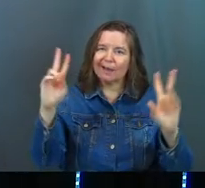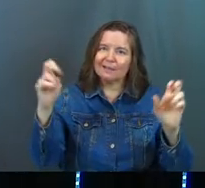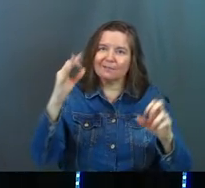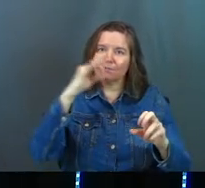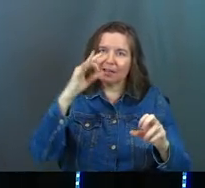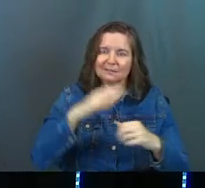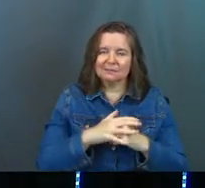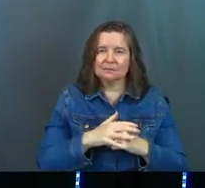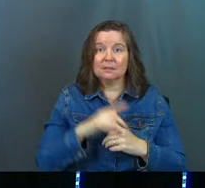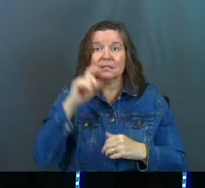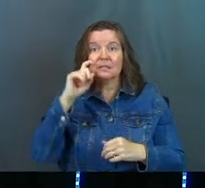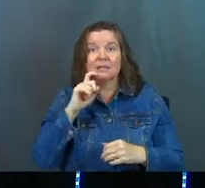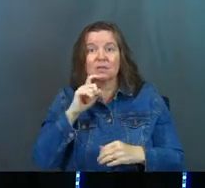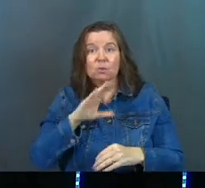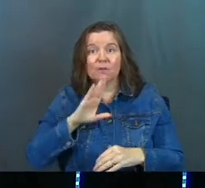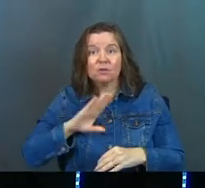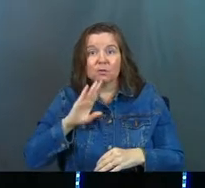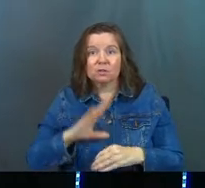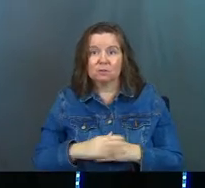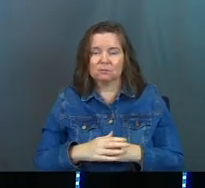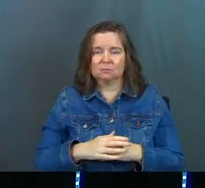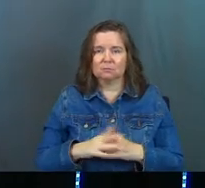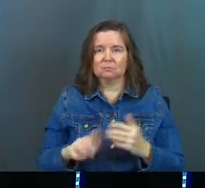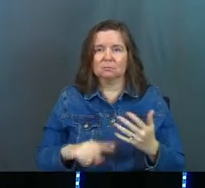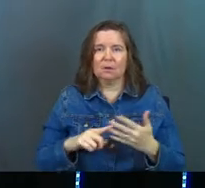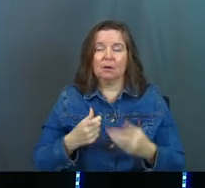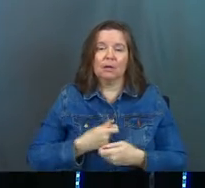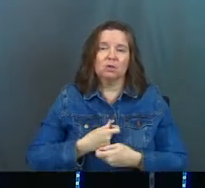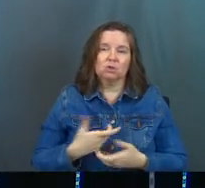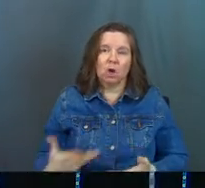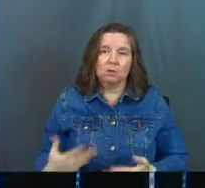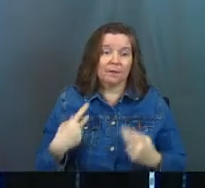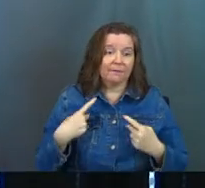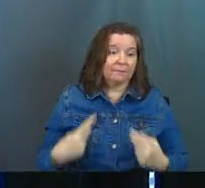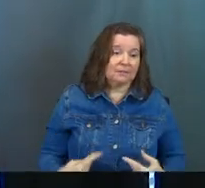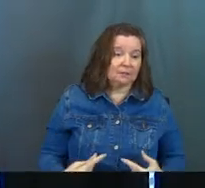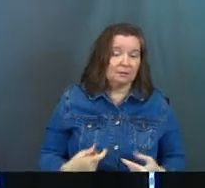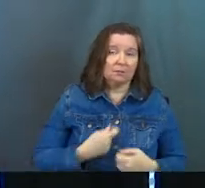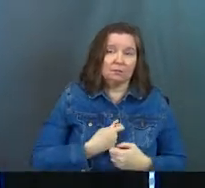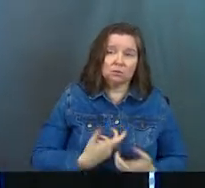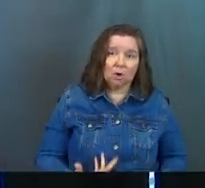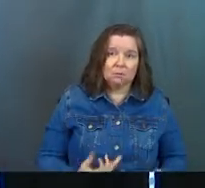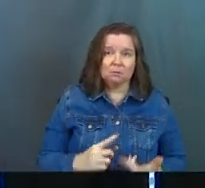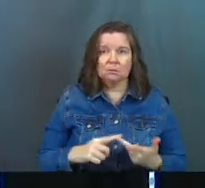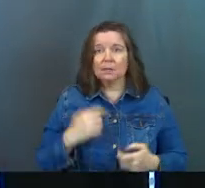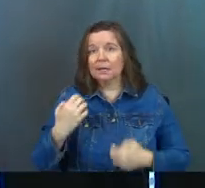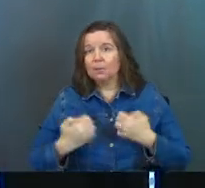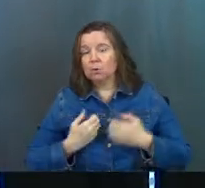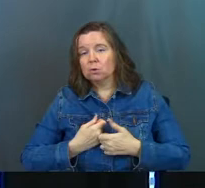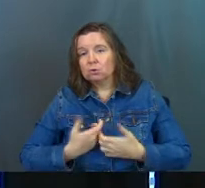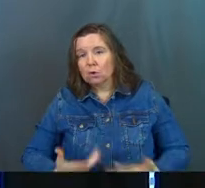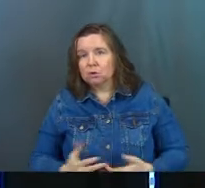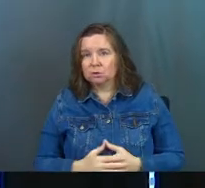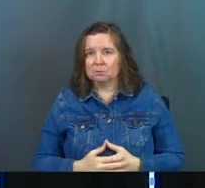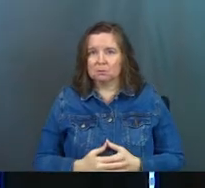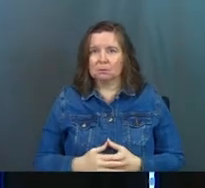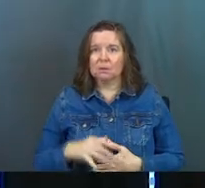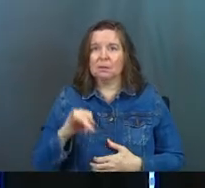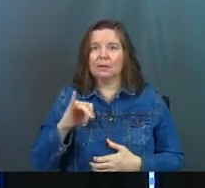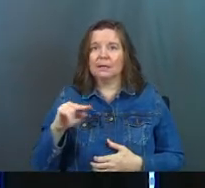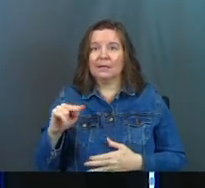foxes that are coming in, sexual frustration. How about exhaustion, physical, emotional? How about